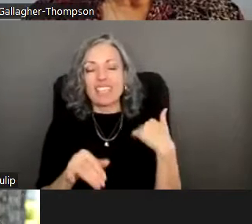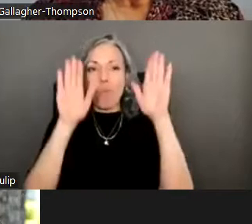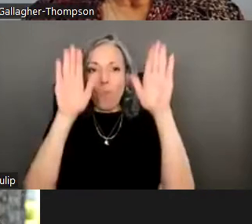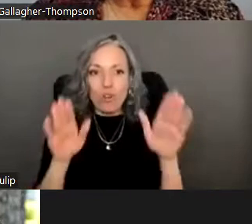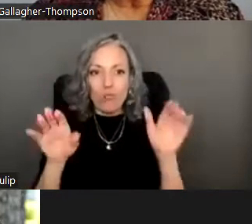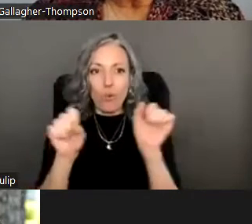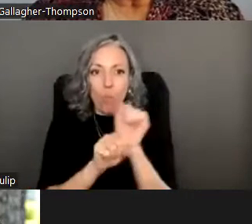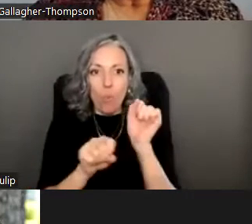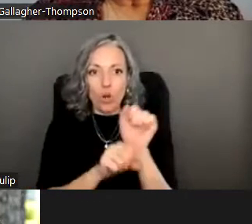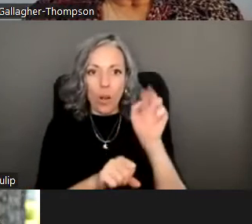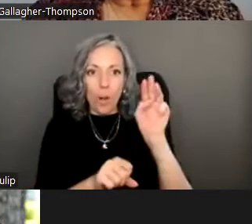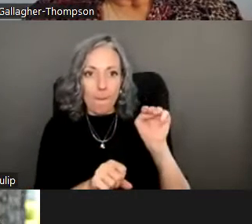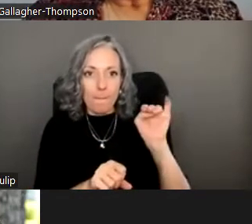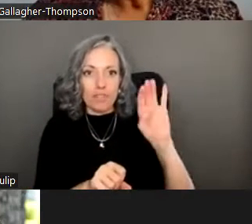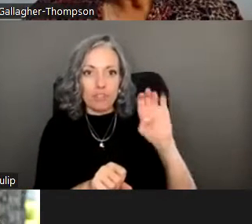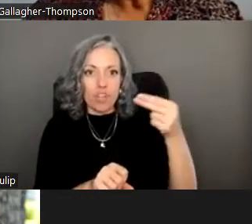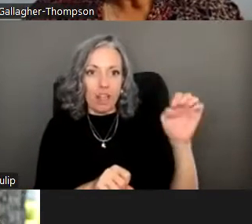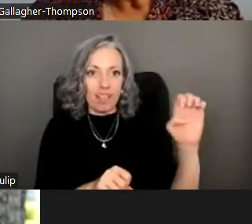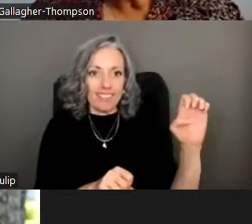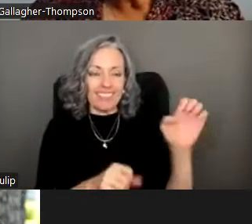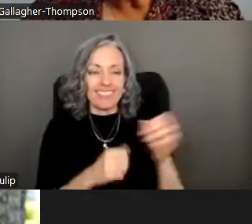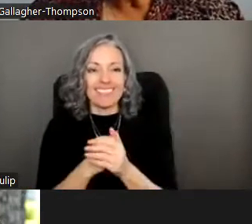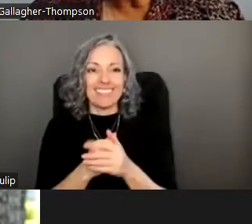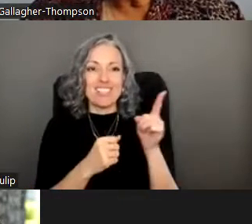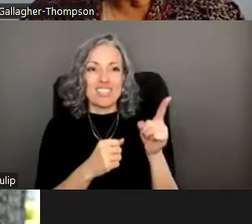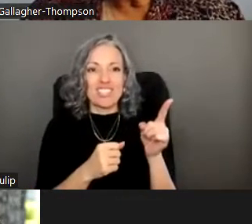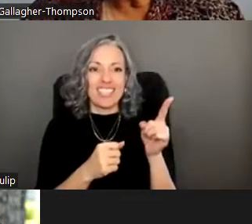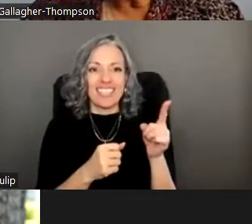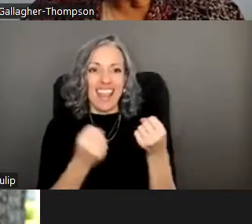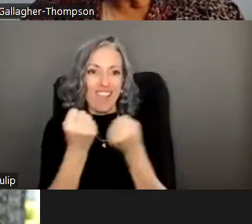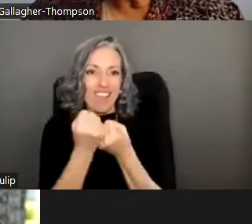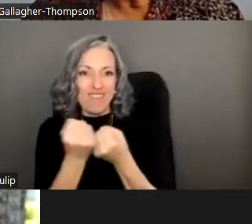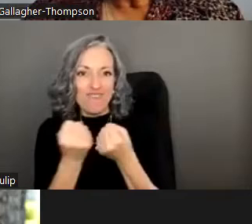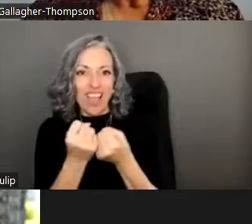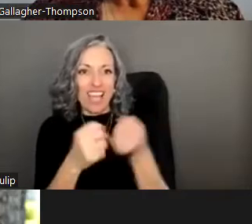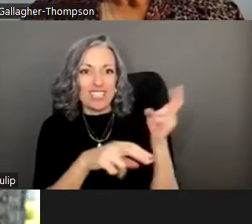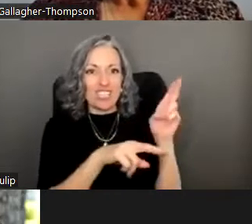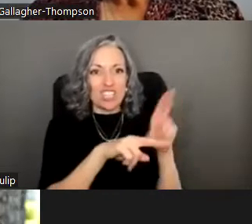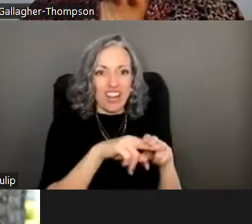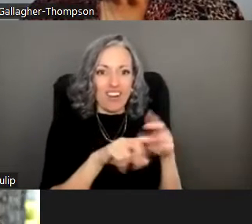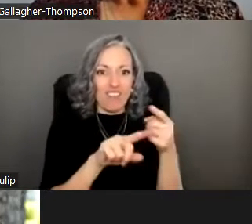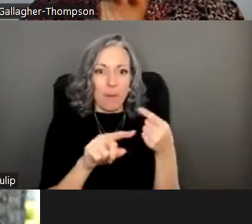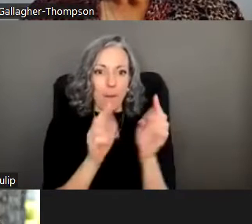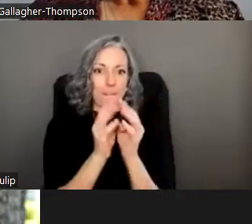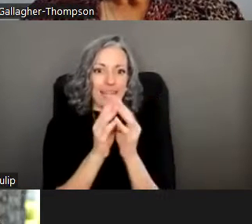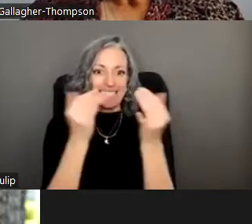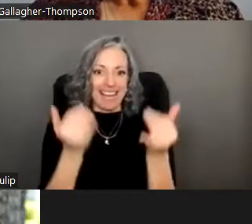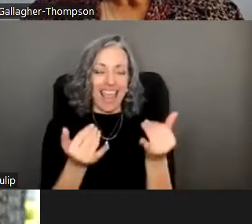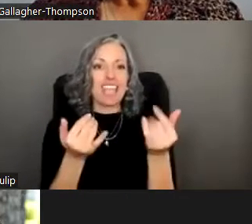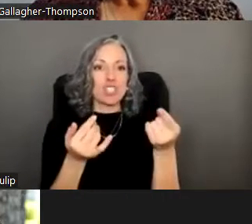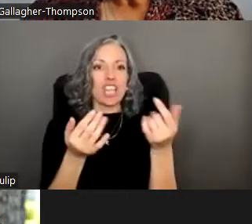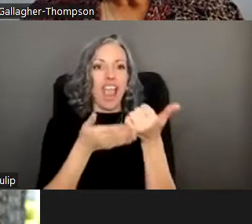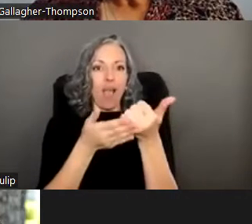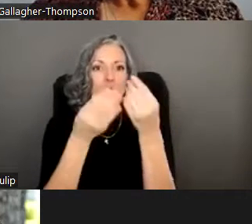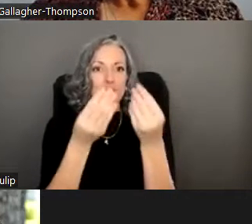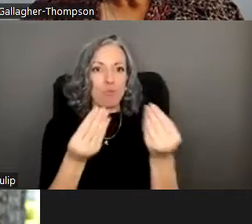which helped me as the vice chair who run this meeting today to go smoothly.